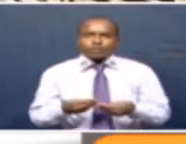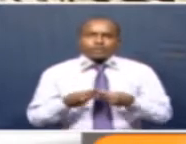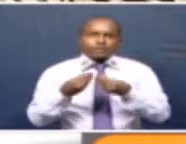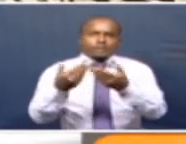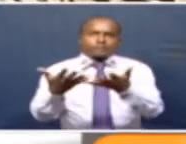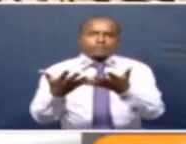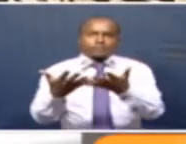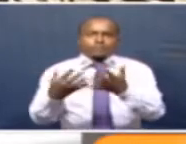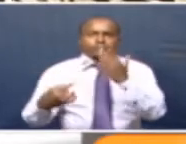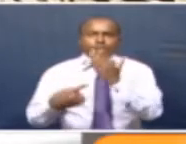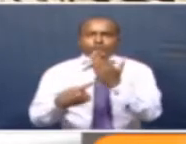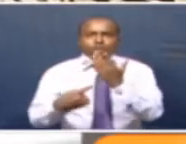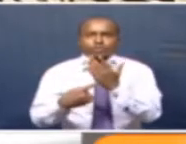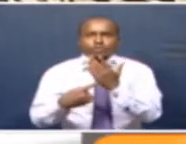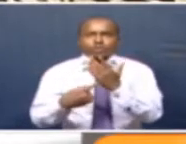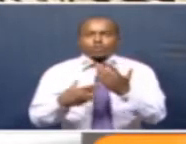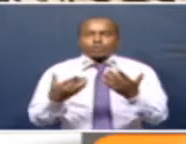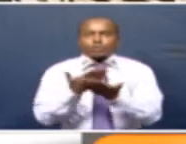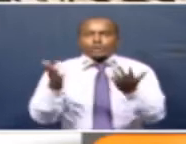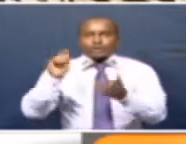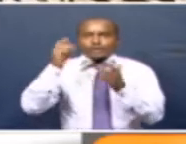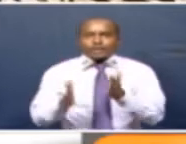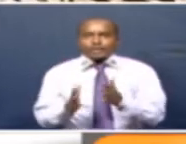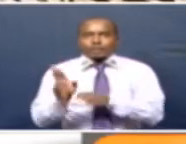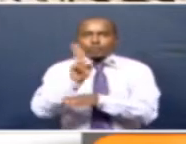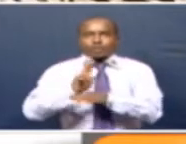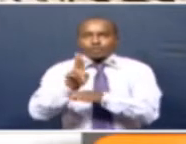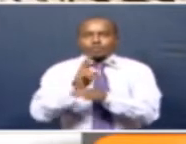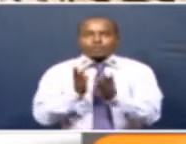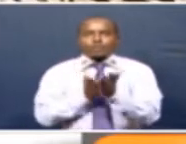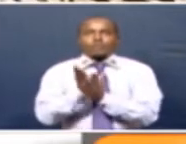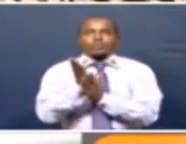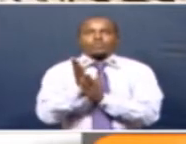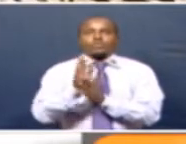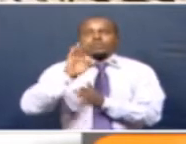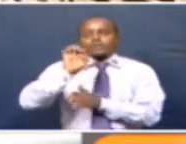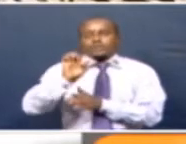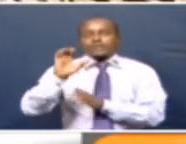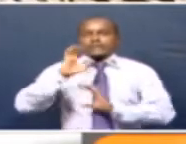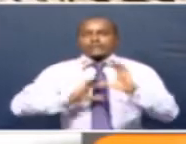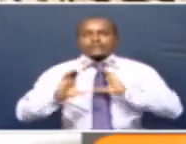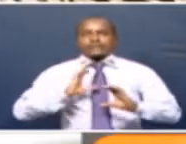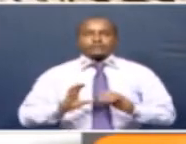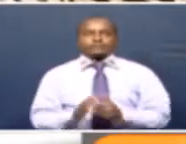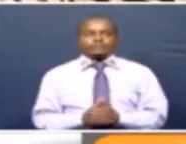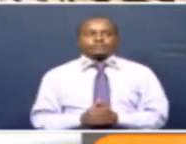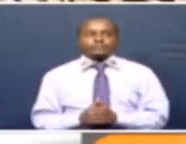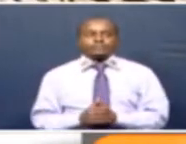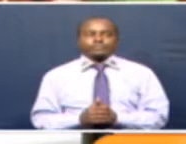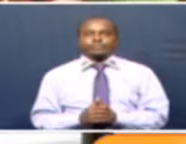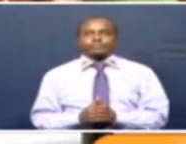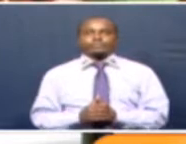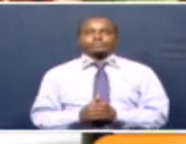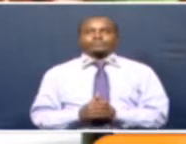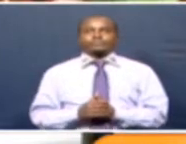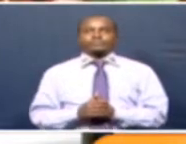wa kidijitali ambapo Wakenya wataweza kutumia kupitia mtandao wa e-citizen. So search